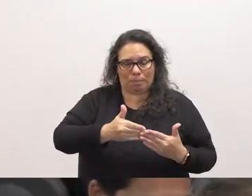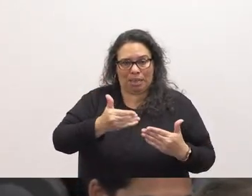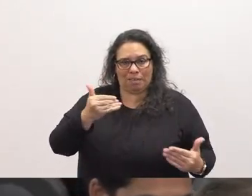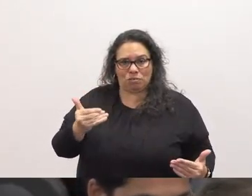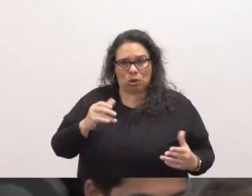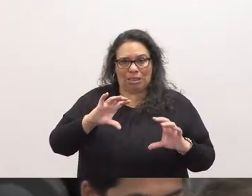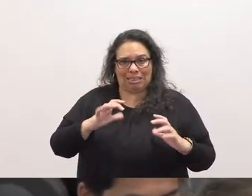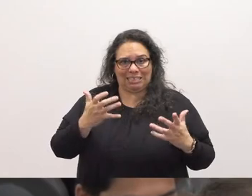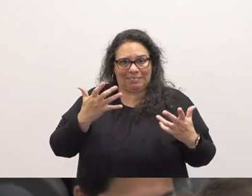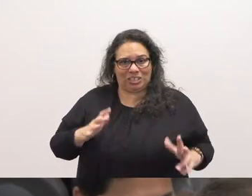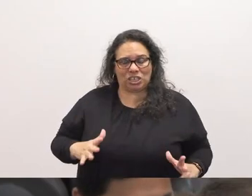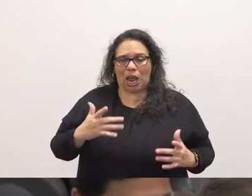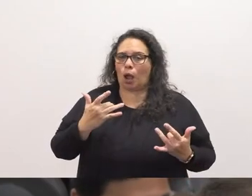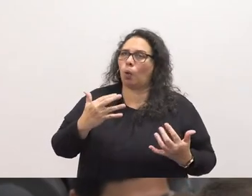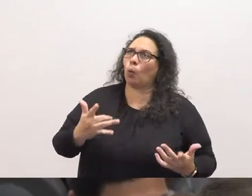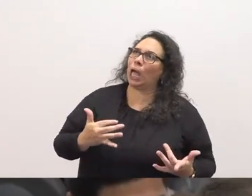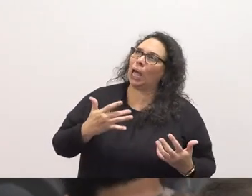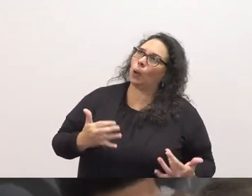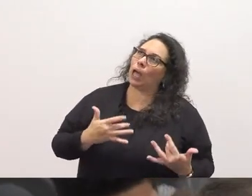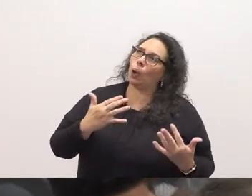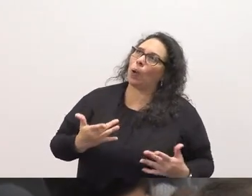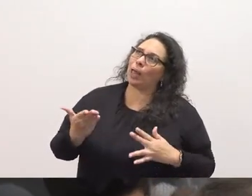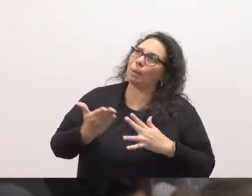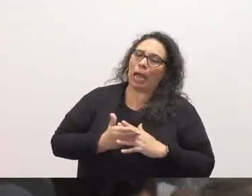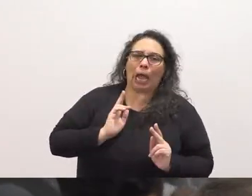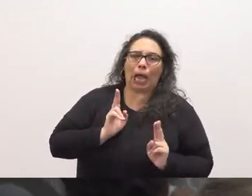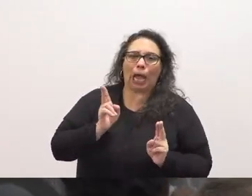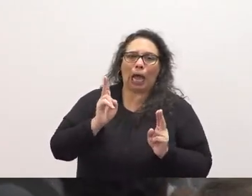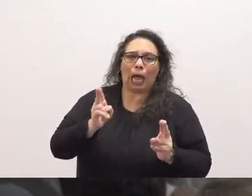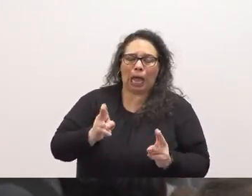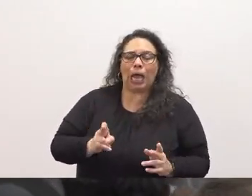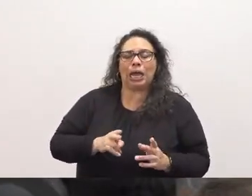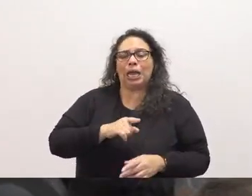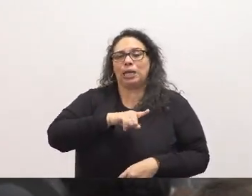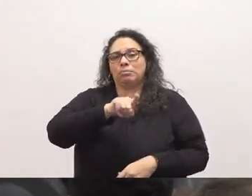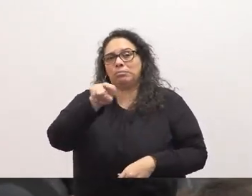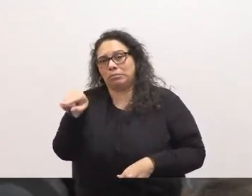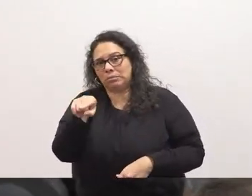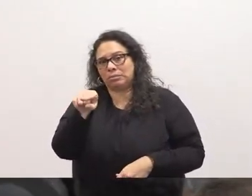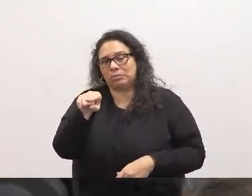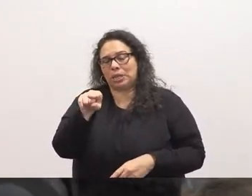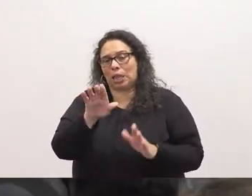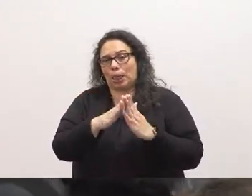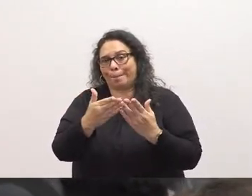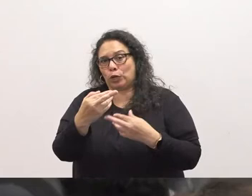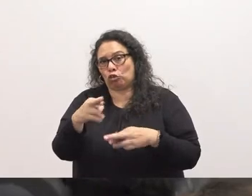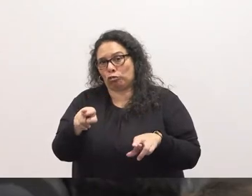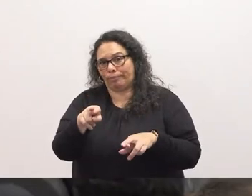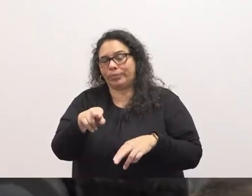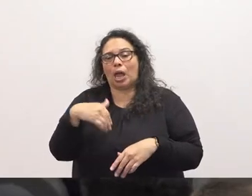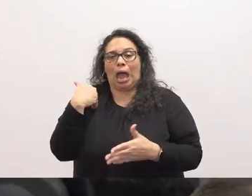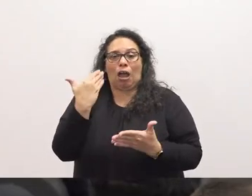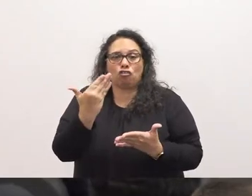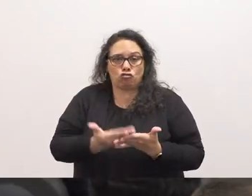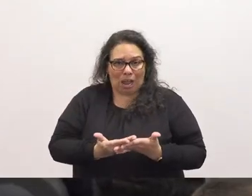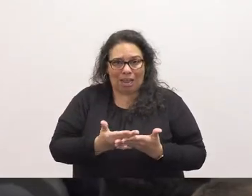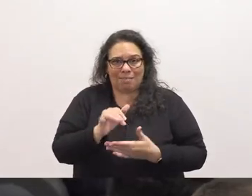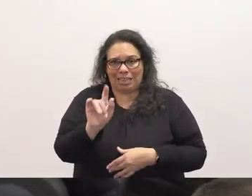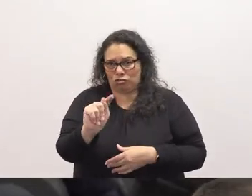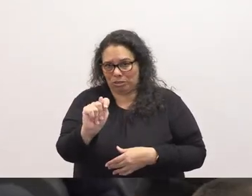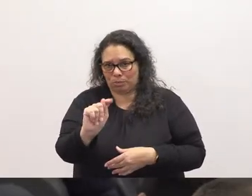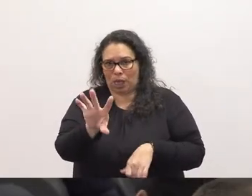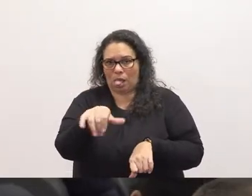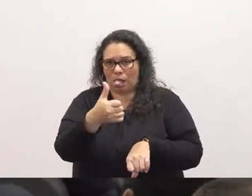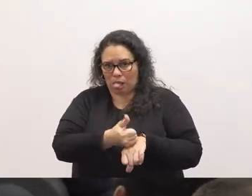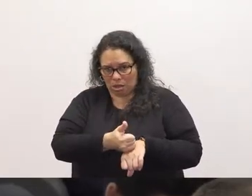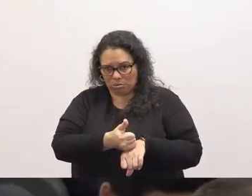I waited until we had a break and hustled towards the restroom next to the book room, right here. When I arrived, that restroom was